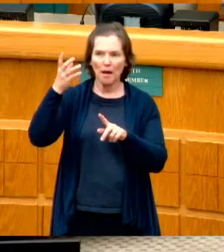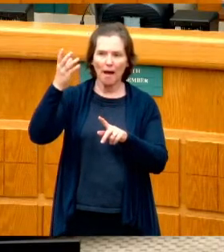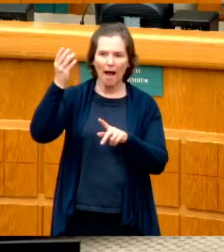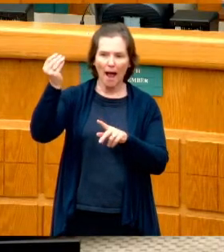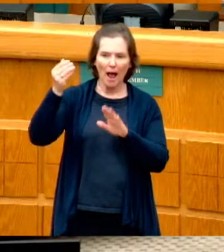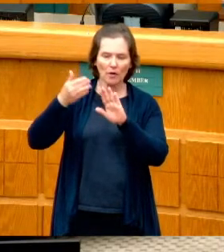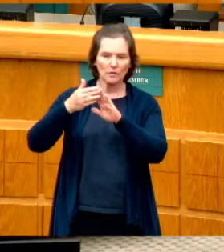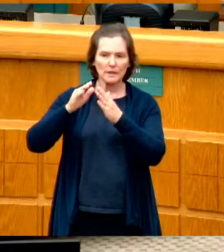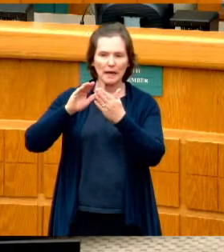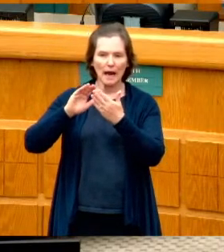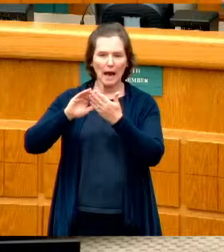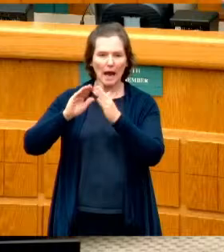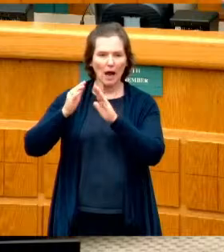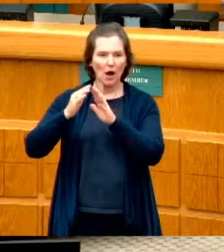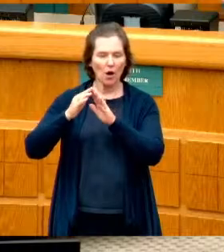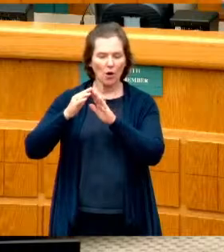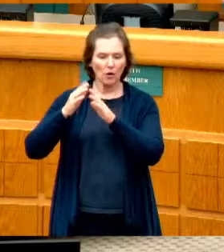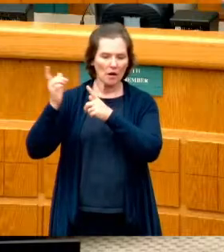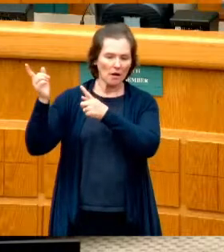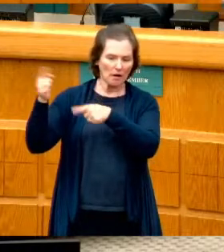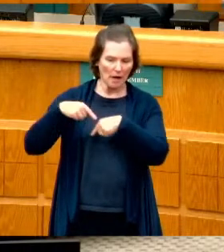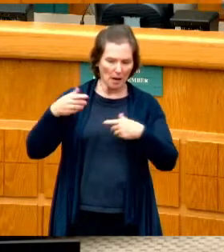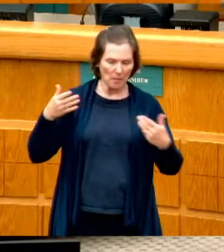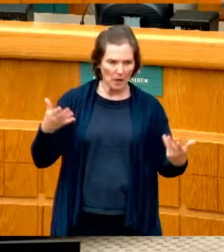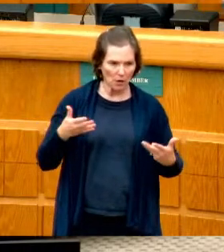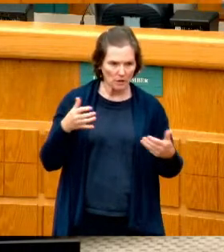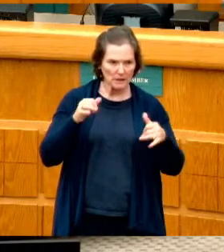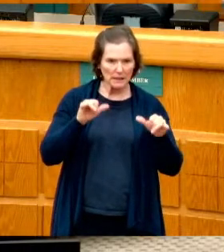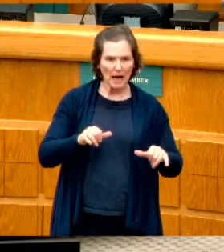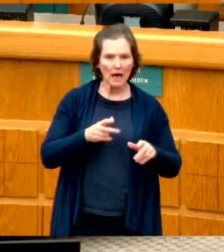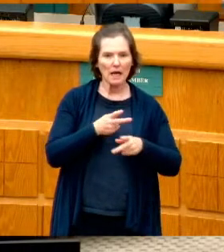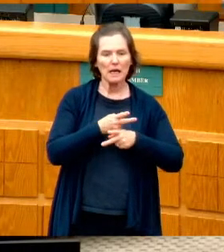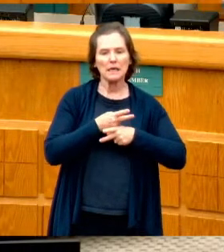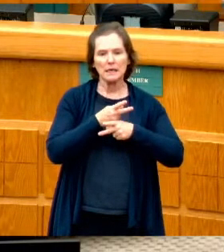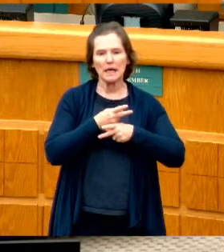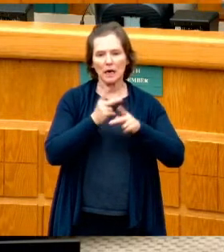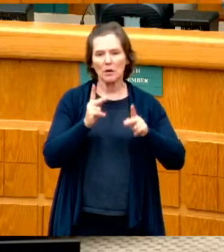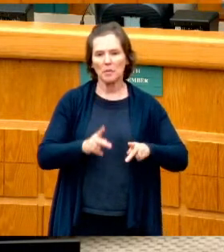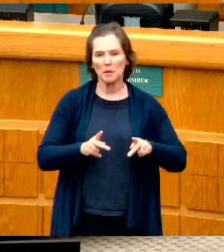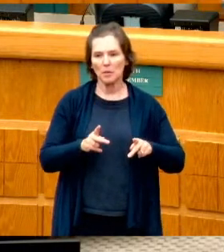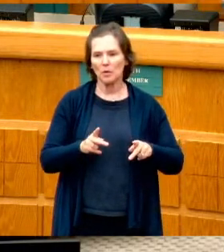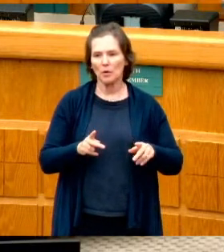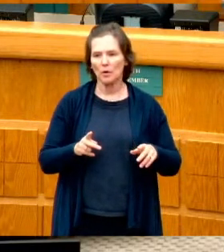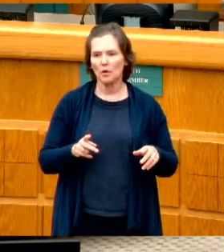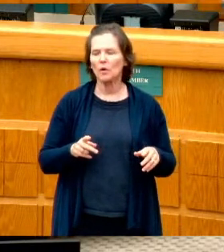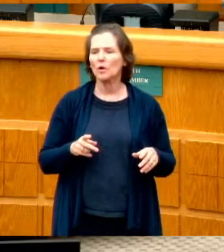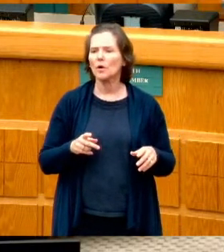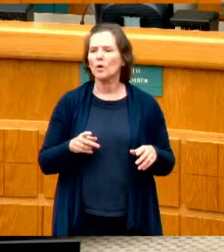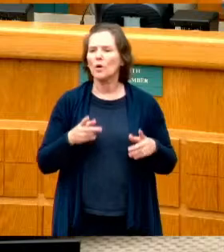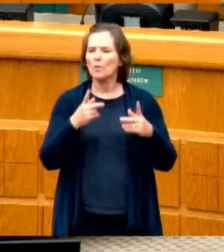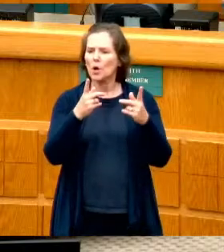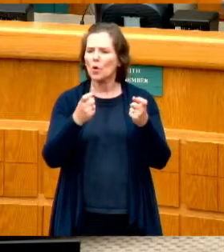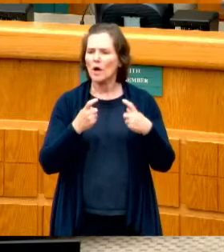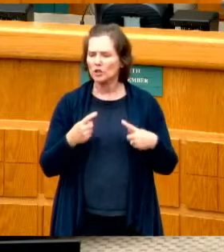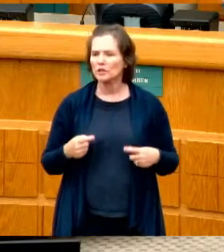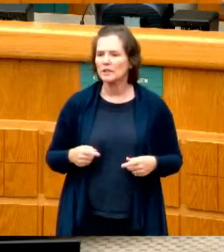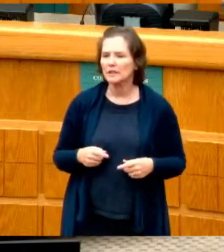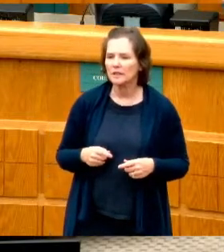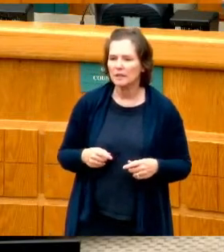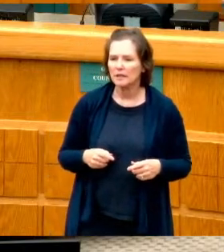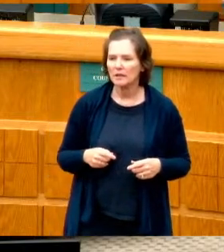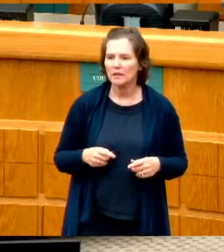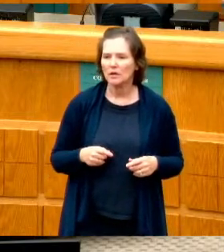in mid-March. Is that true? Well, And- I didn't hear the question. I'm sorry. Oh. Is the mic on?